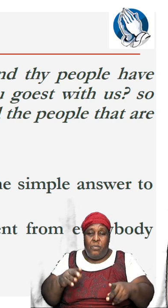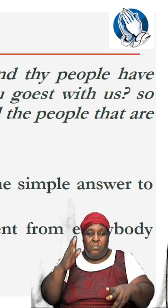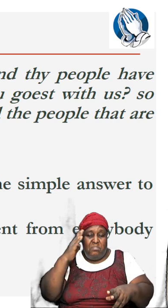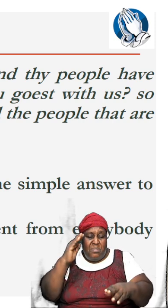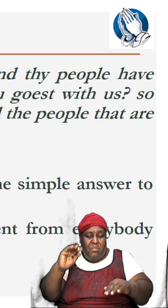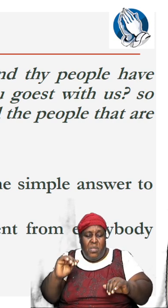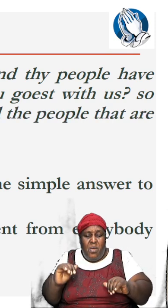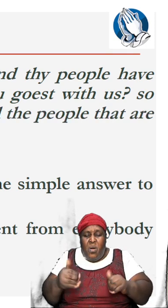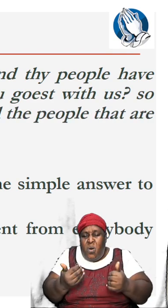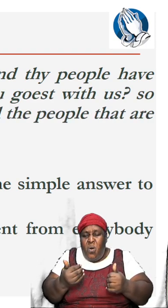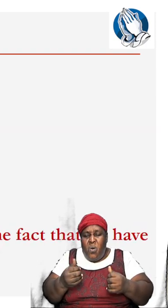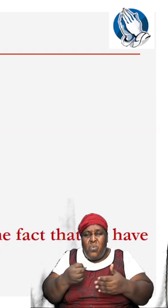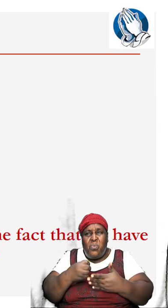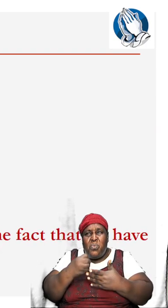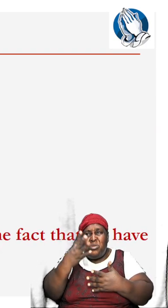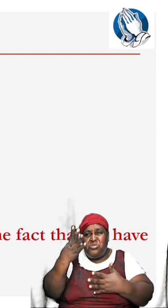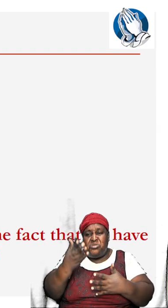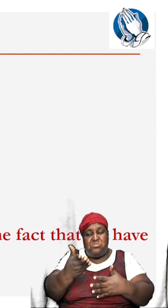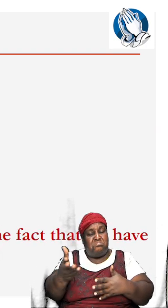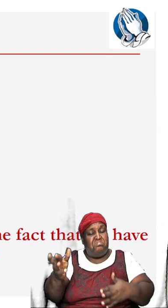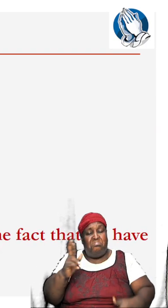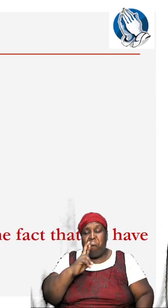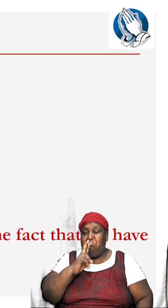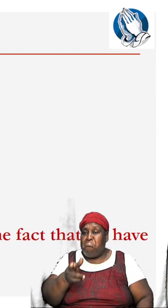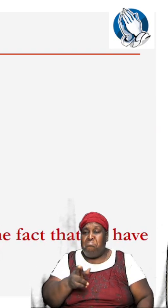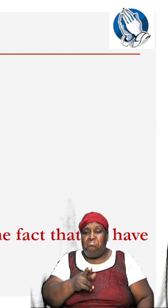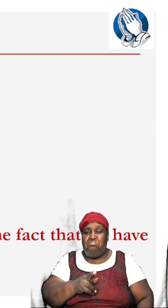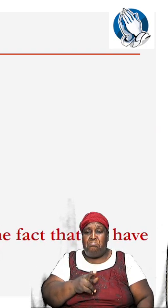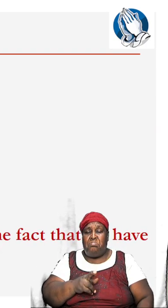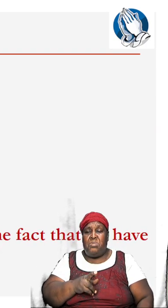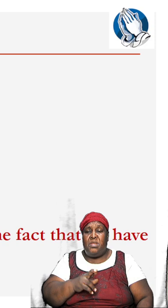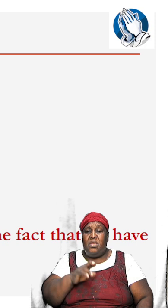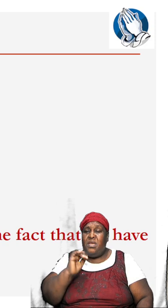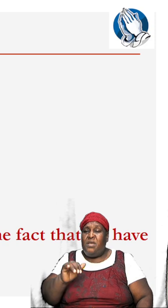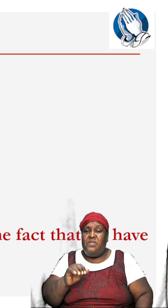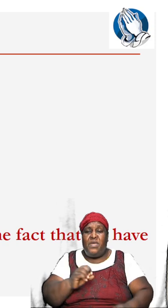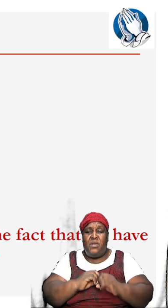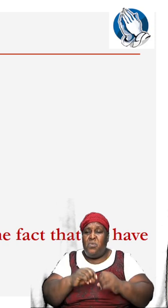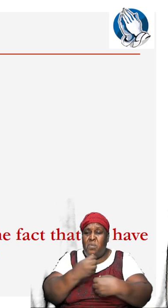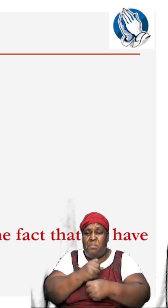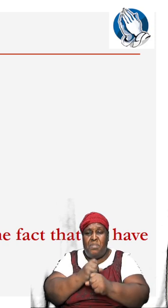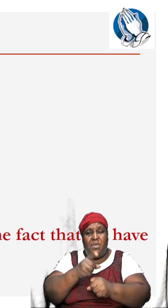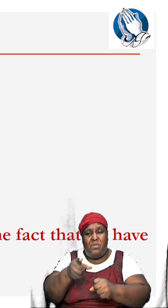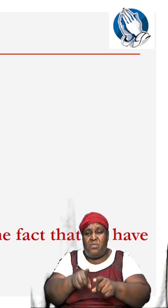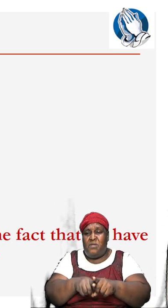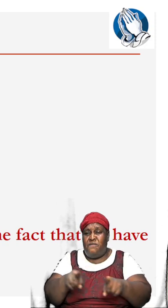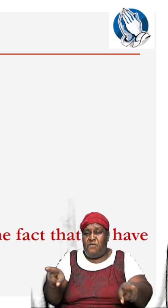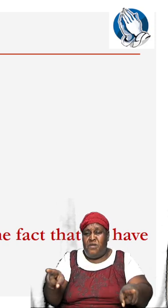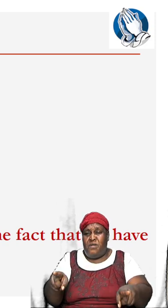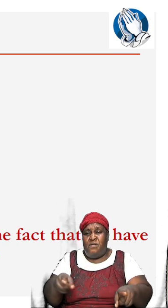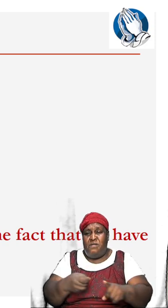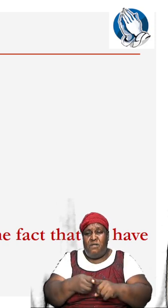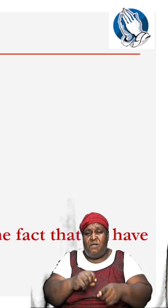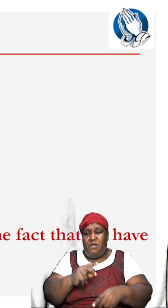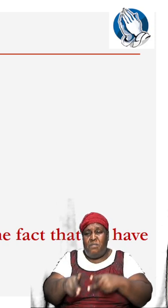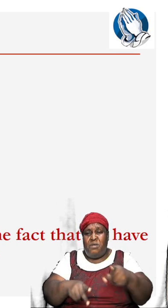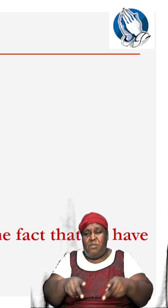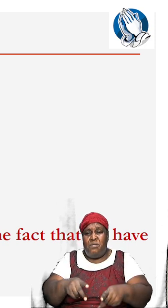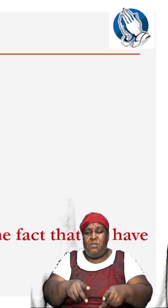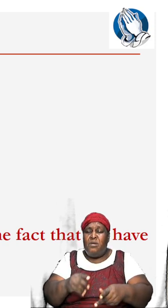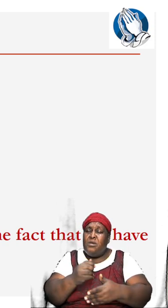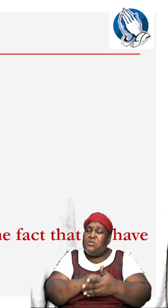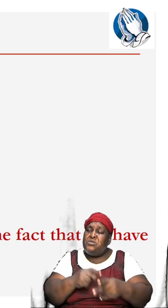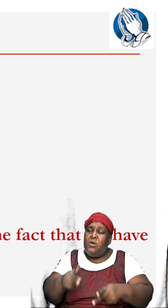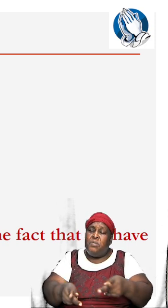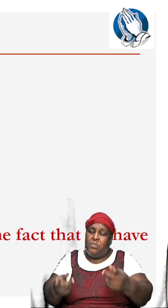are. Praise God. But that don't distinguish you from the rest of the world. Some people come to church